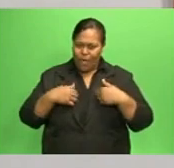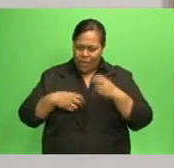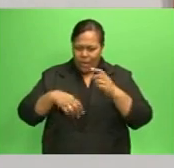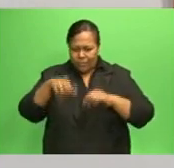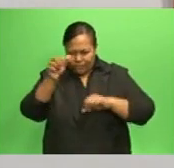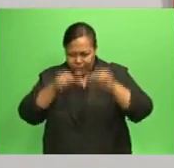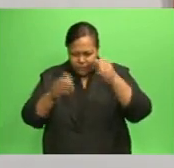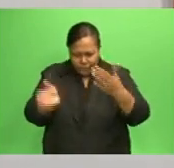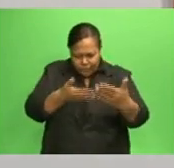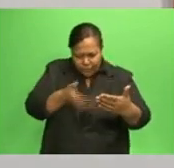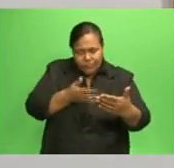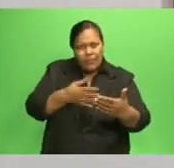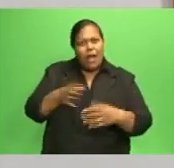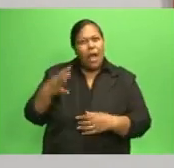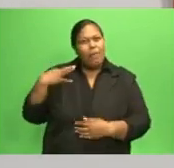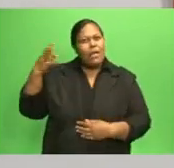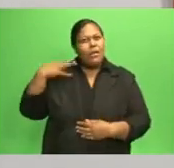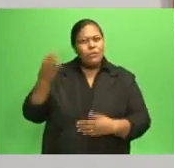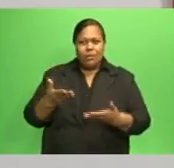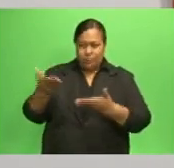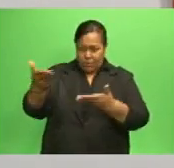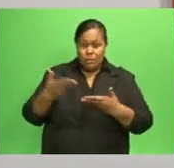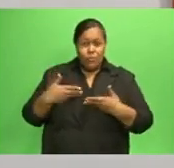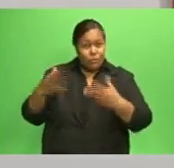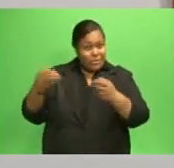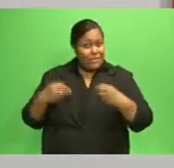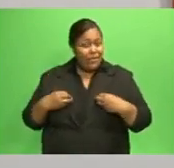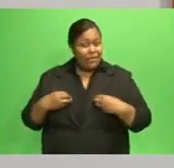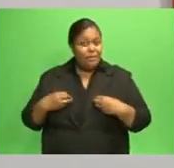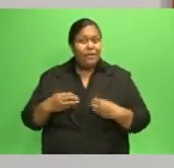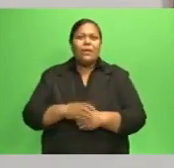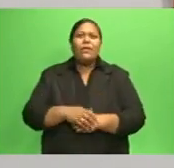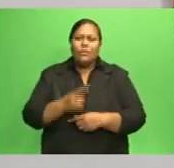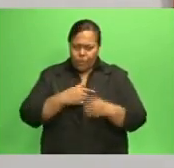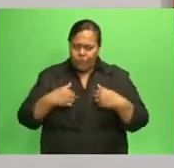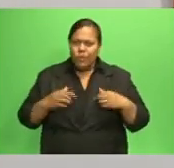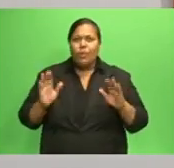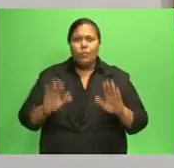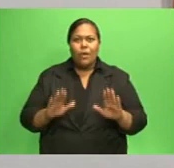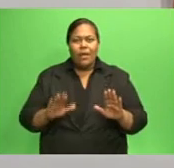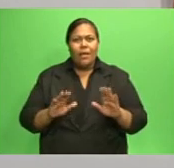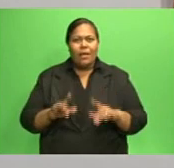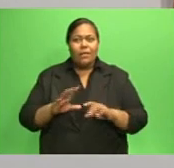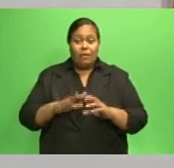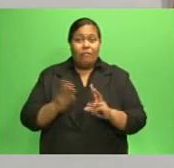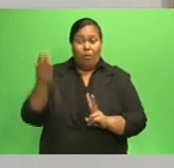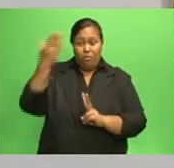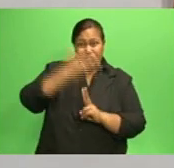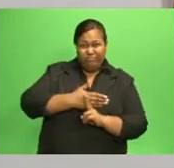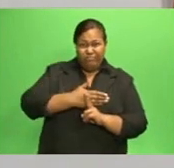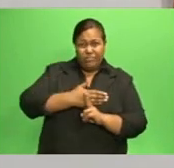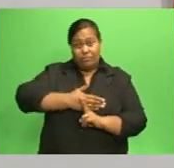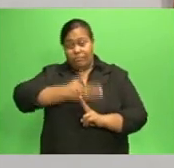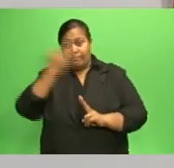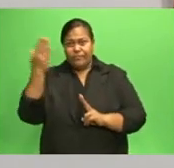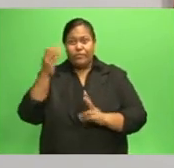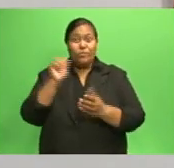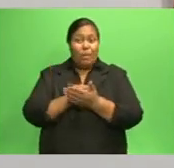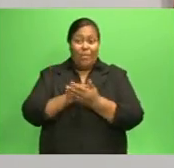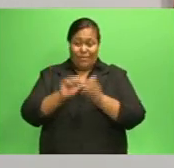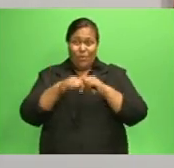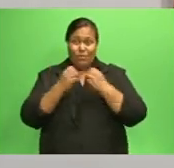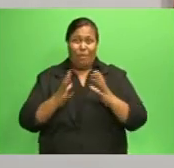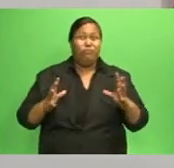came previously. As soon as we are also waiting, as soon as these gathering restrictions are lifted,